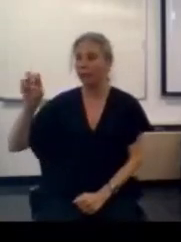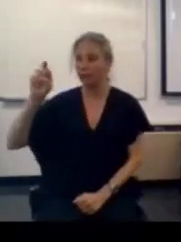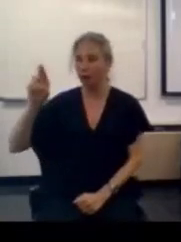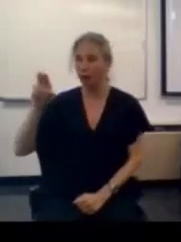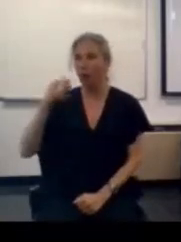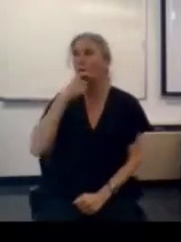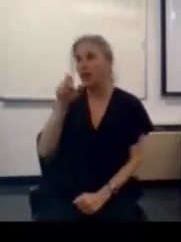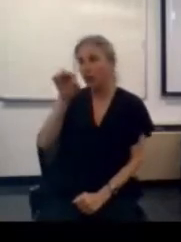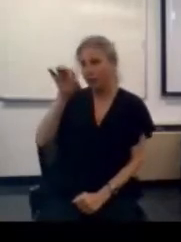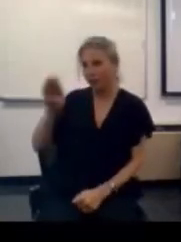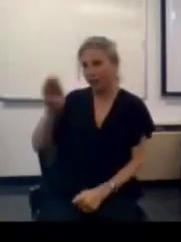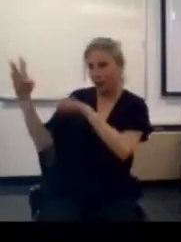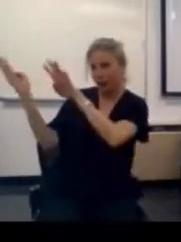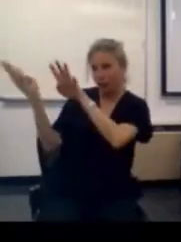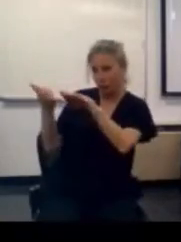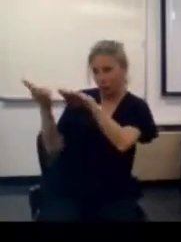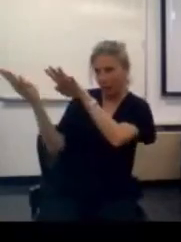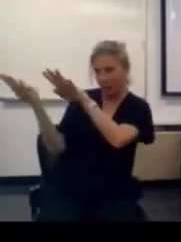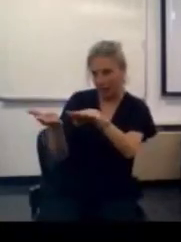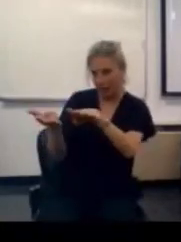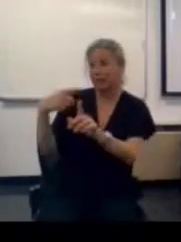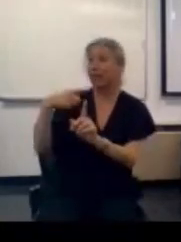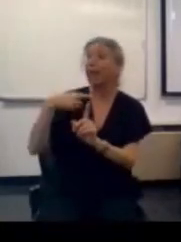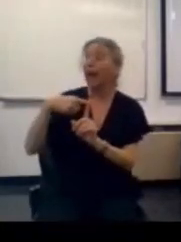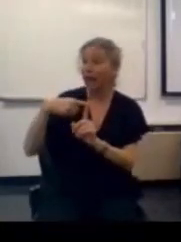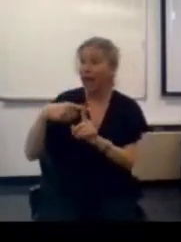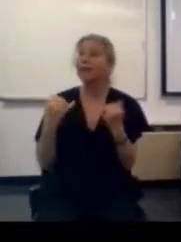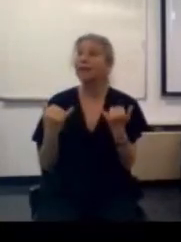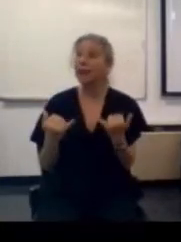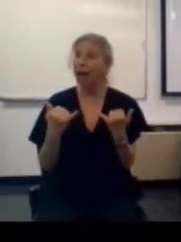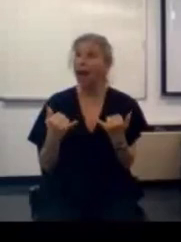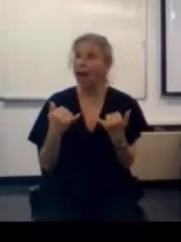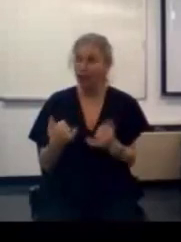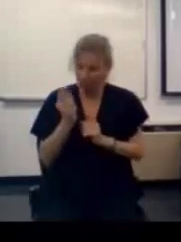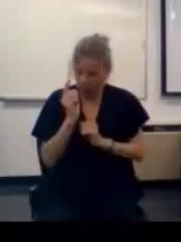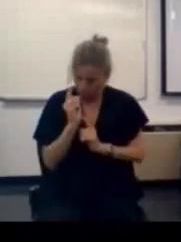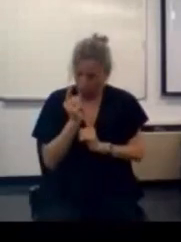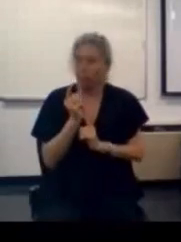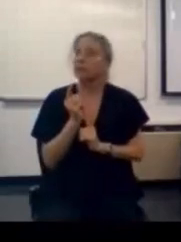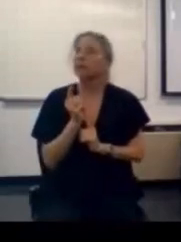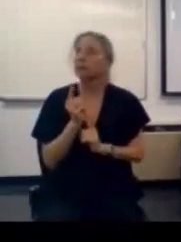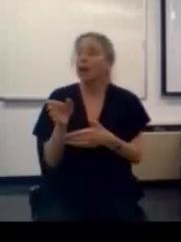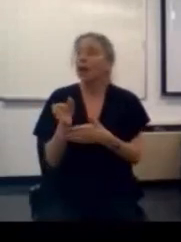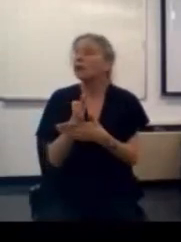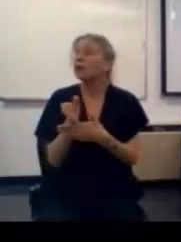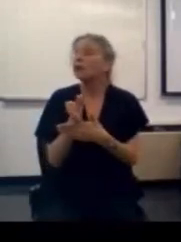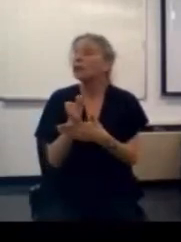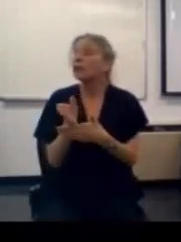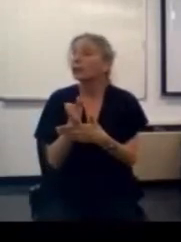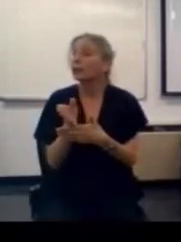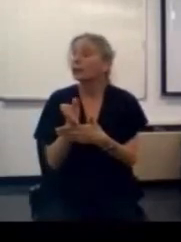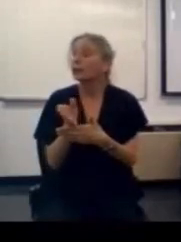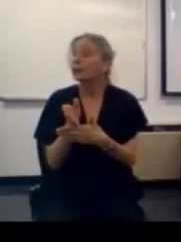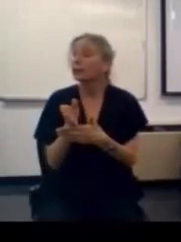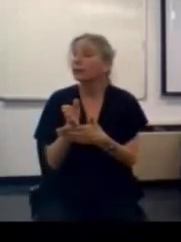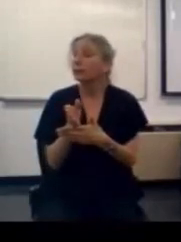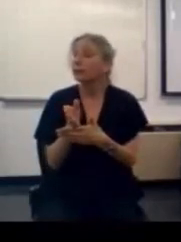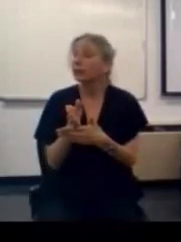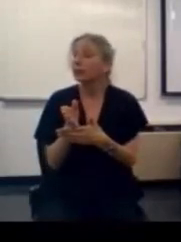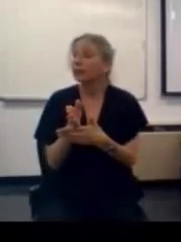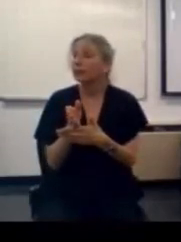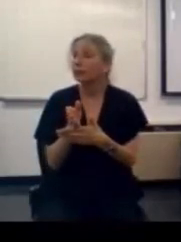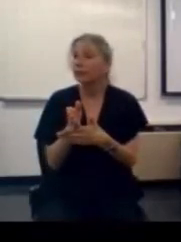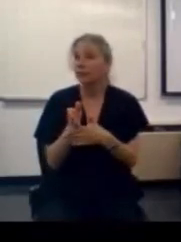joined via webinar or Facebook live streaming. And I want now to take this moment to